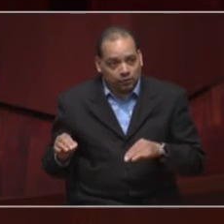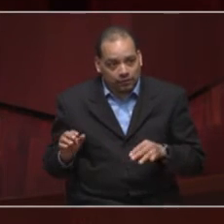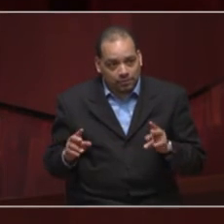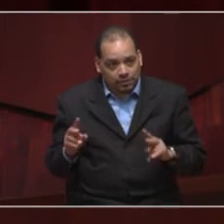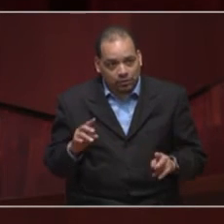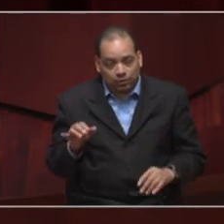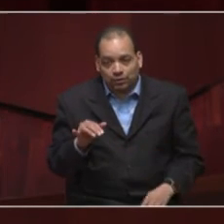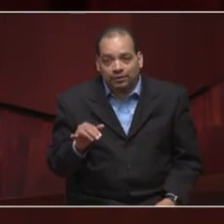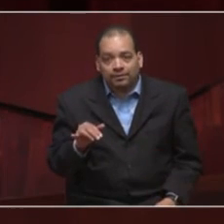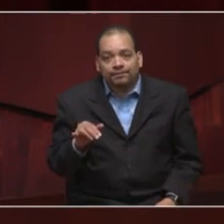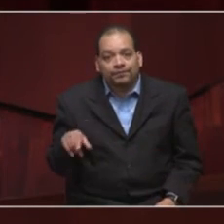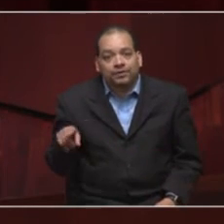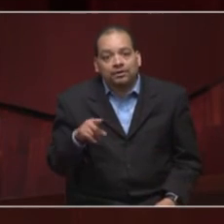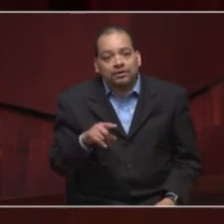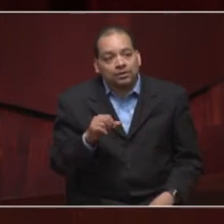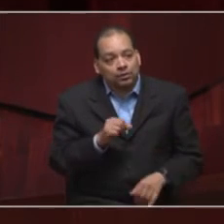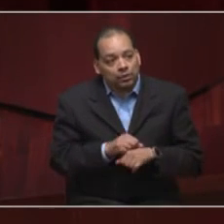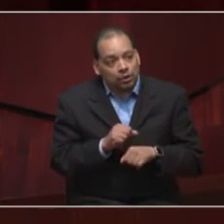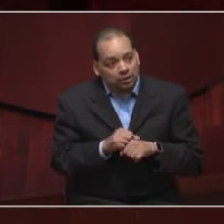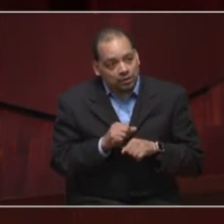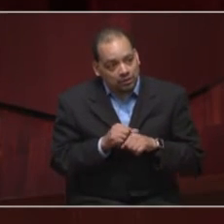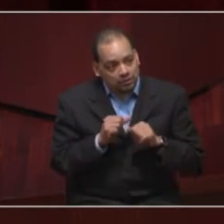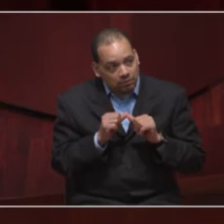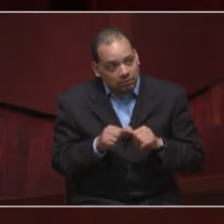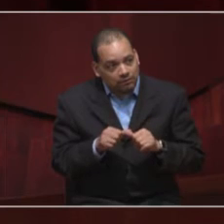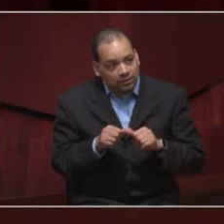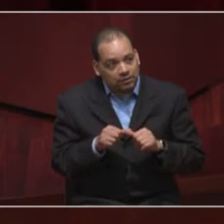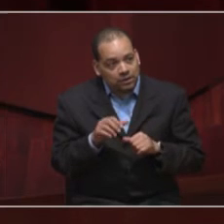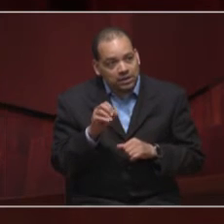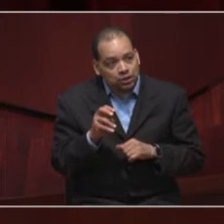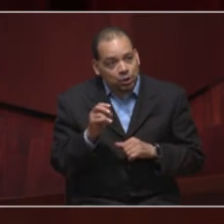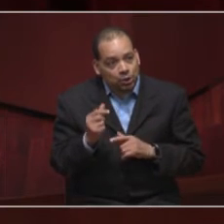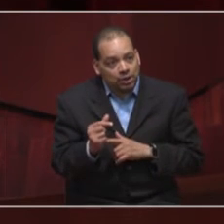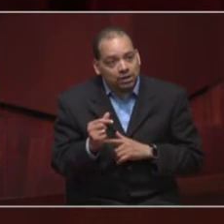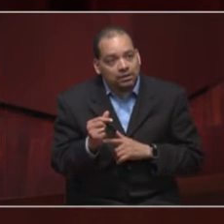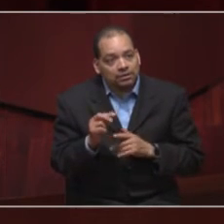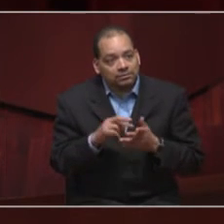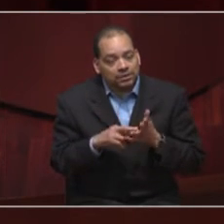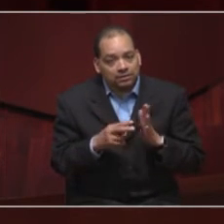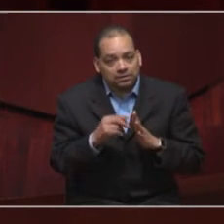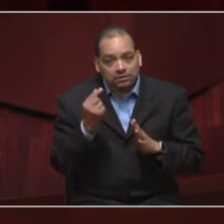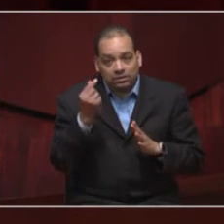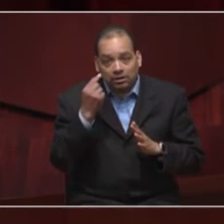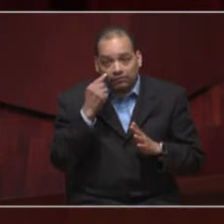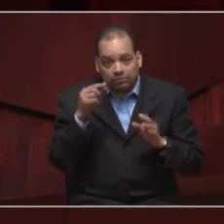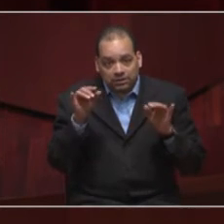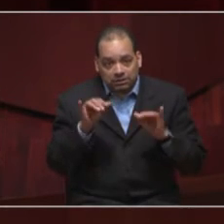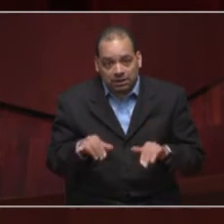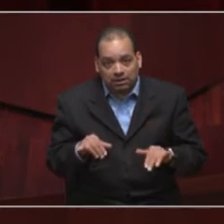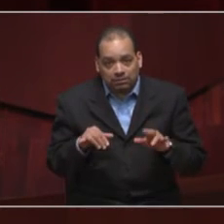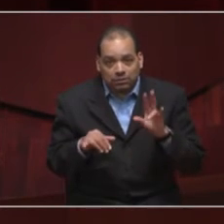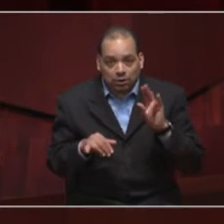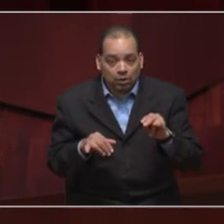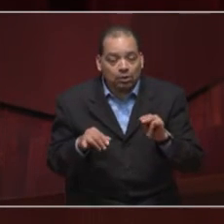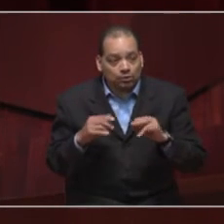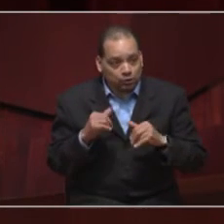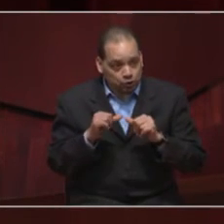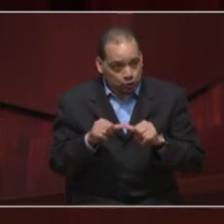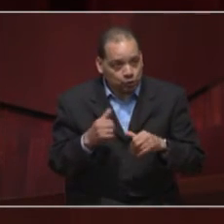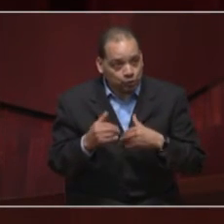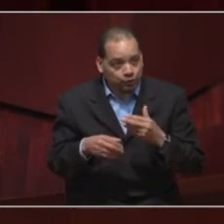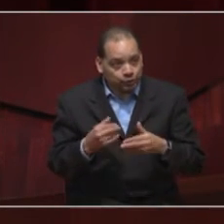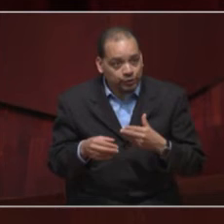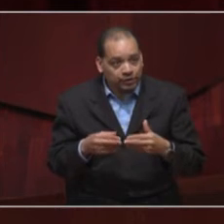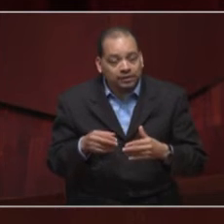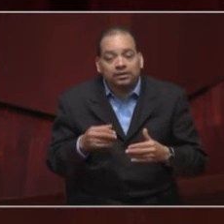Because we're working constantly on sorting this out. Government, like anything else, never stays the same, and as you know. But that,